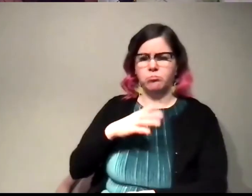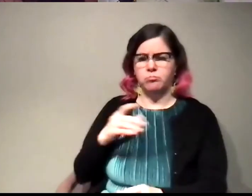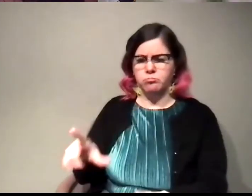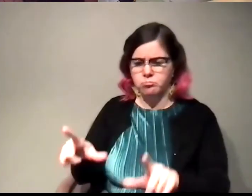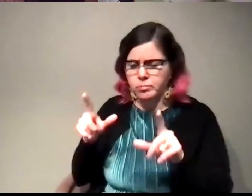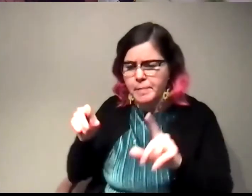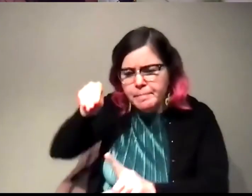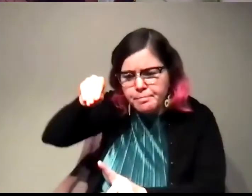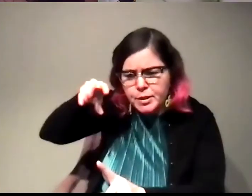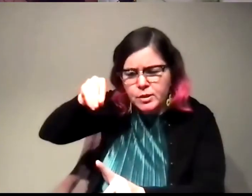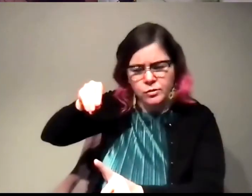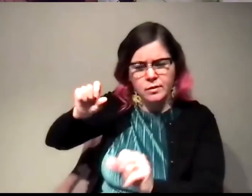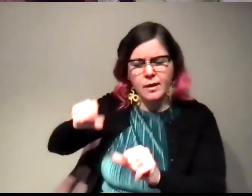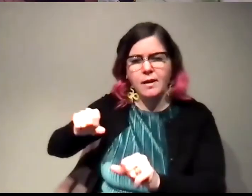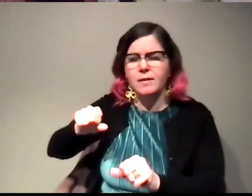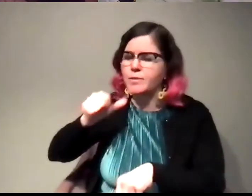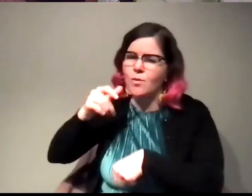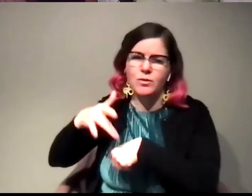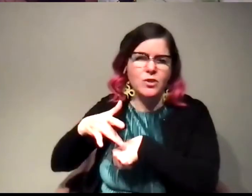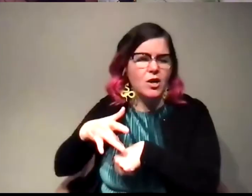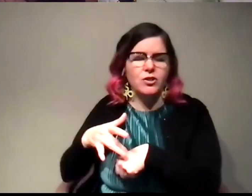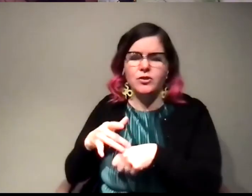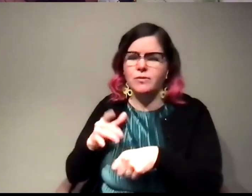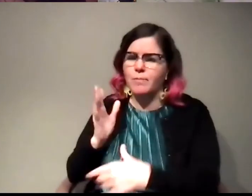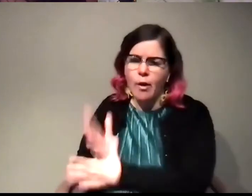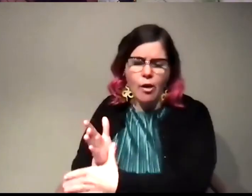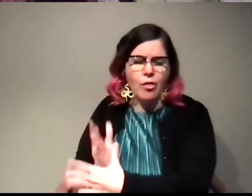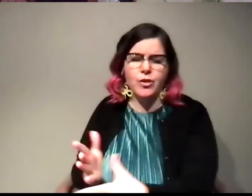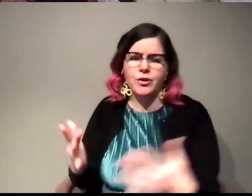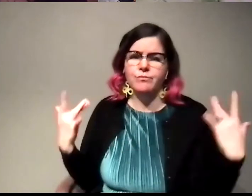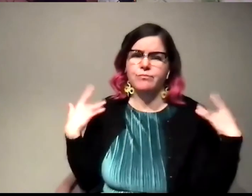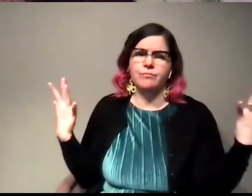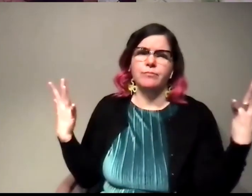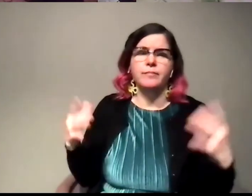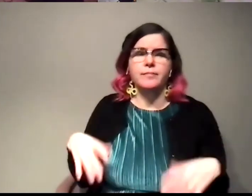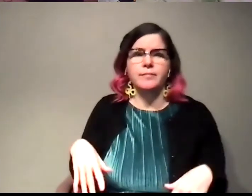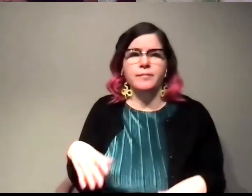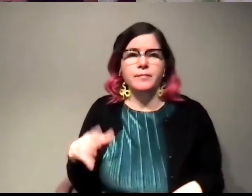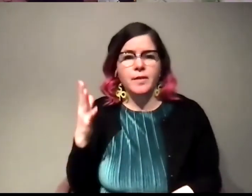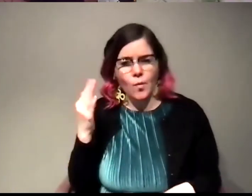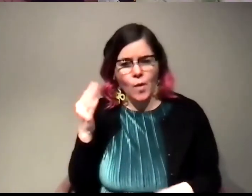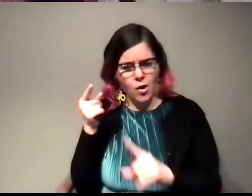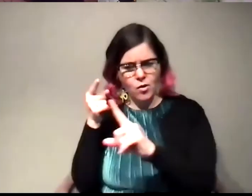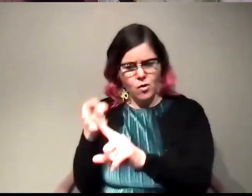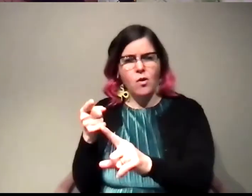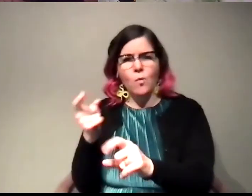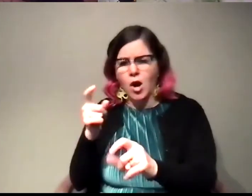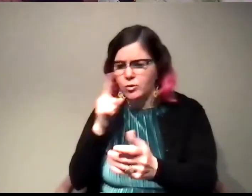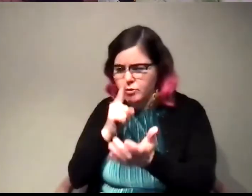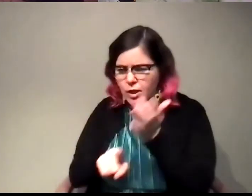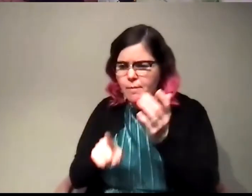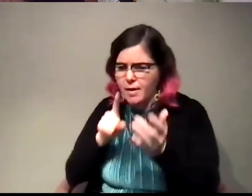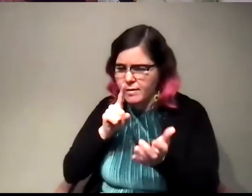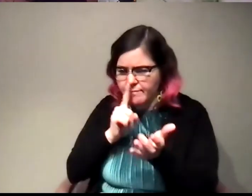great pictures, but don't touch them. Don't bother them, because at the end of the day, we want to, you know, check them out and investigate them because we like